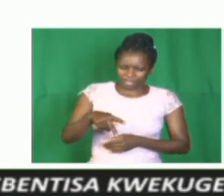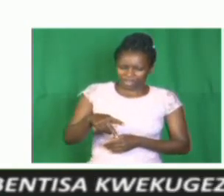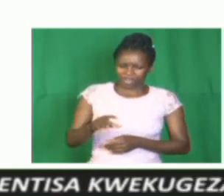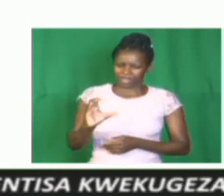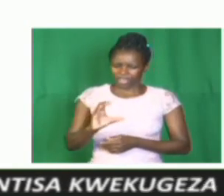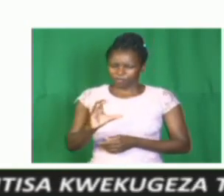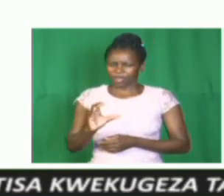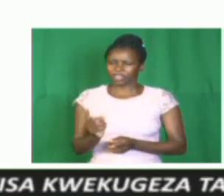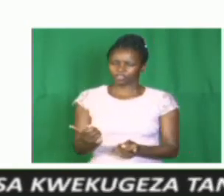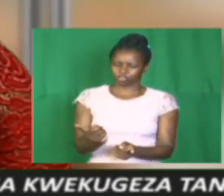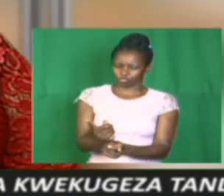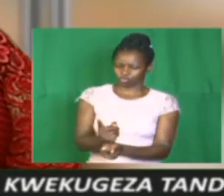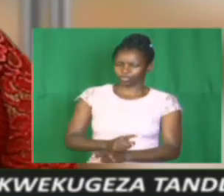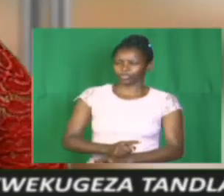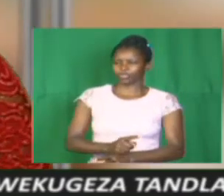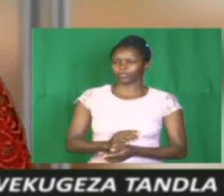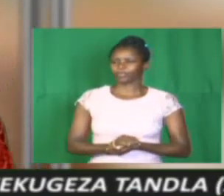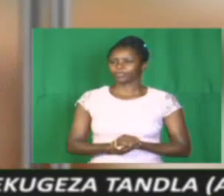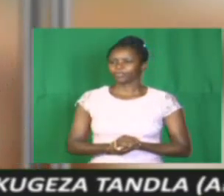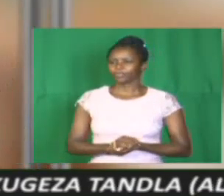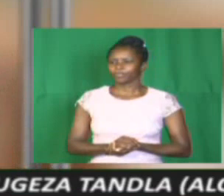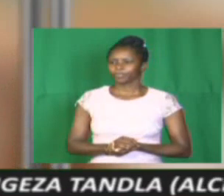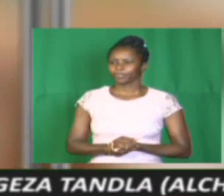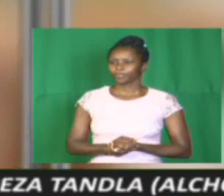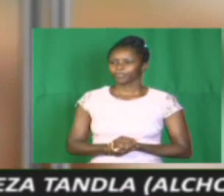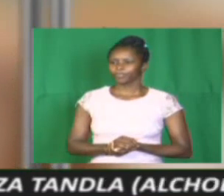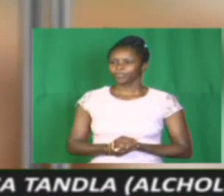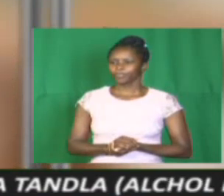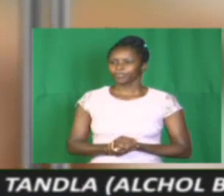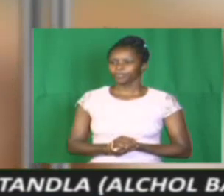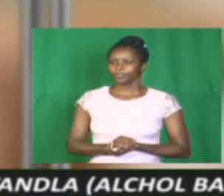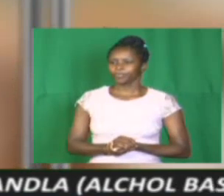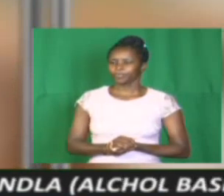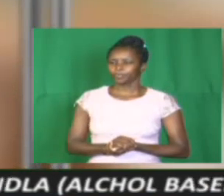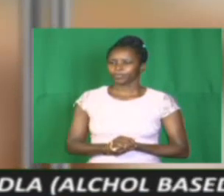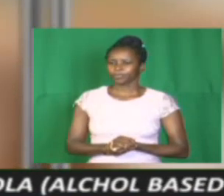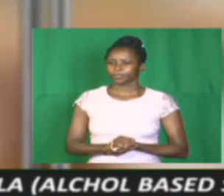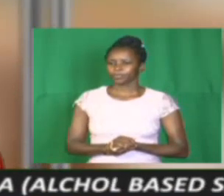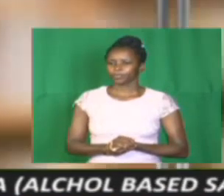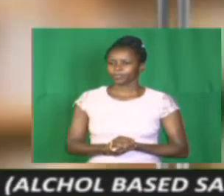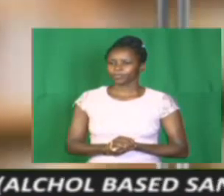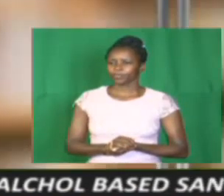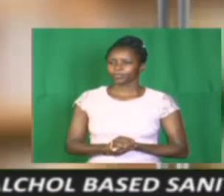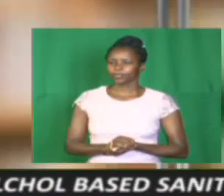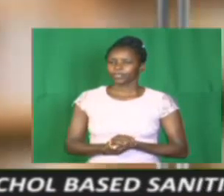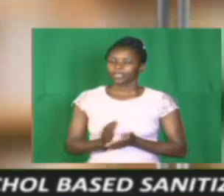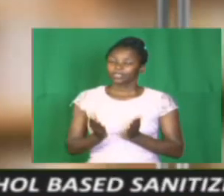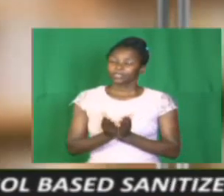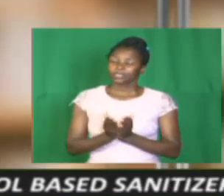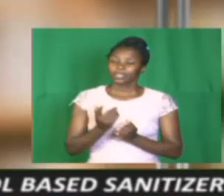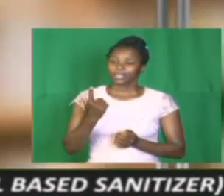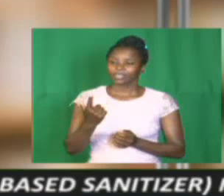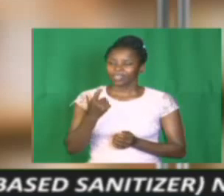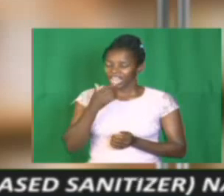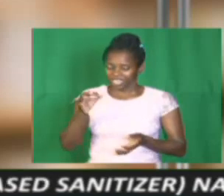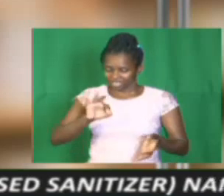changes. So that is what I'm expecting the learners to have achieved by the end of the lesson. Okay, dear grade 7, science is